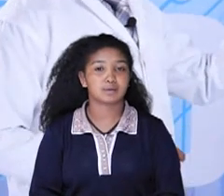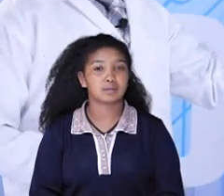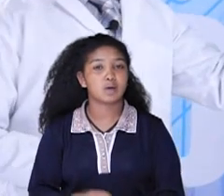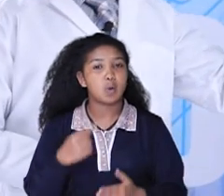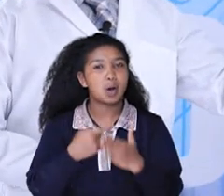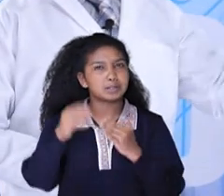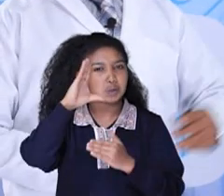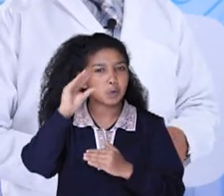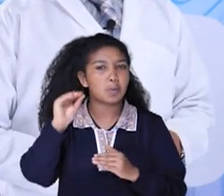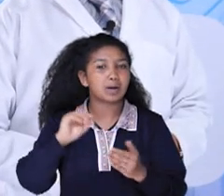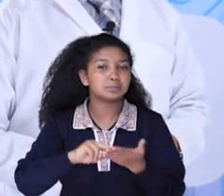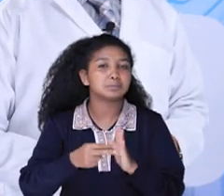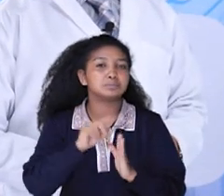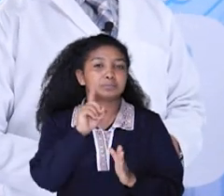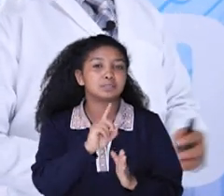What is a human?